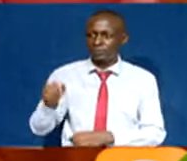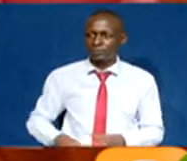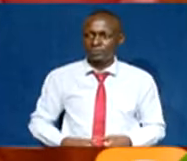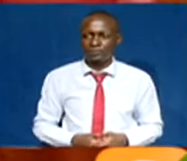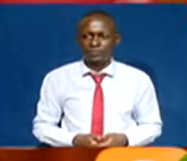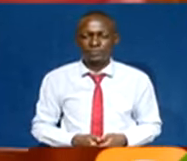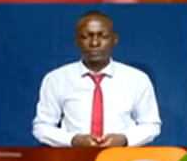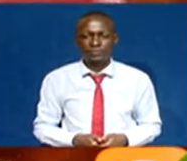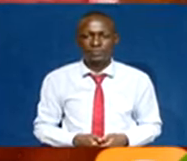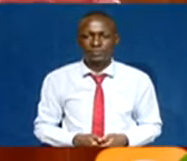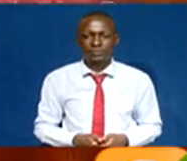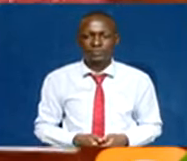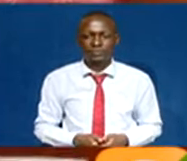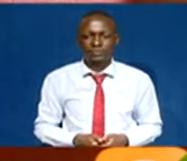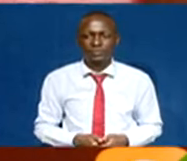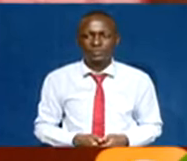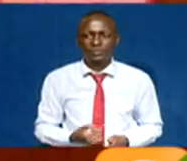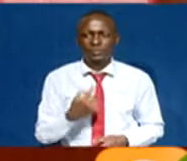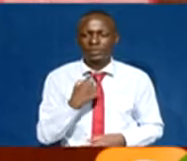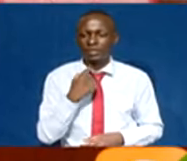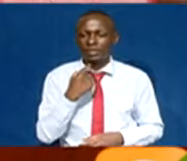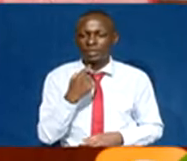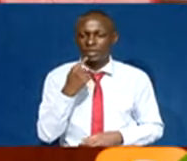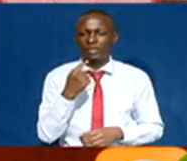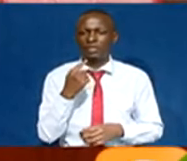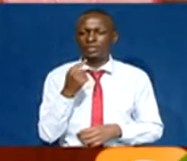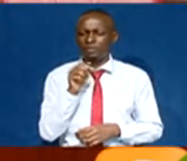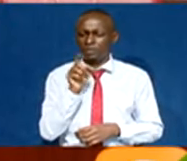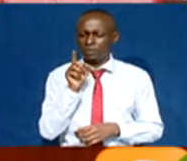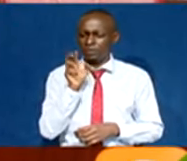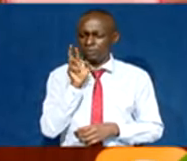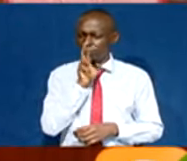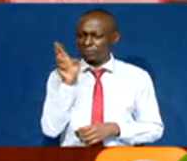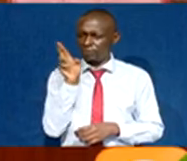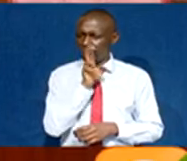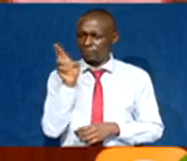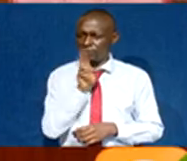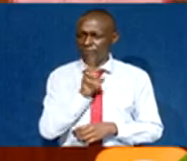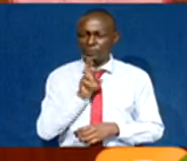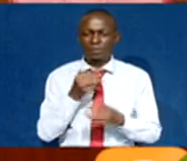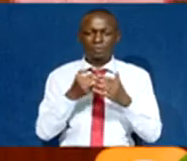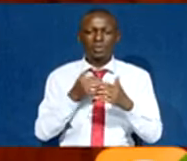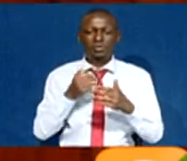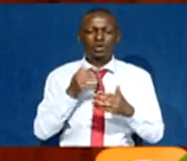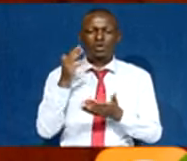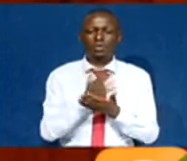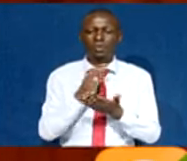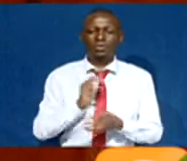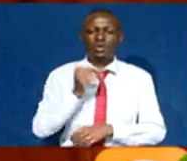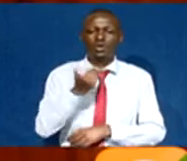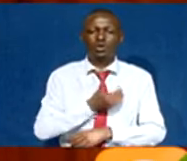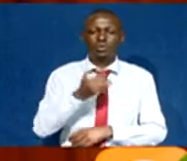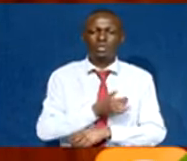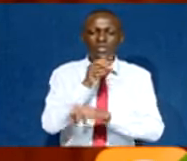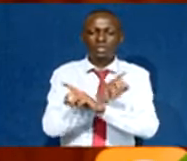Githinji Keiru. Having raised the red flag when he appeared before the Departmental Committee on Defense, Intelligence and Foreign Relations,